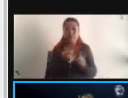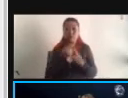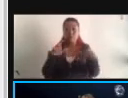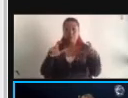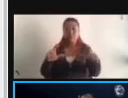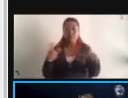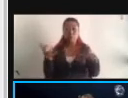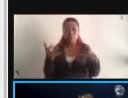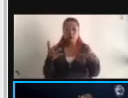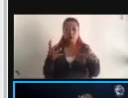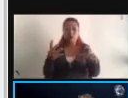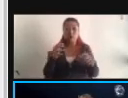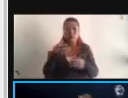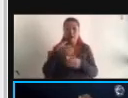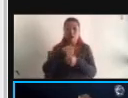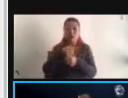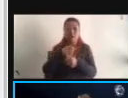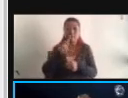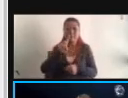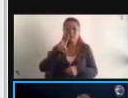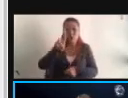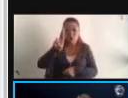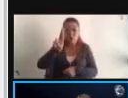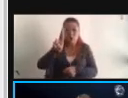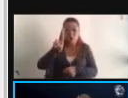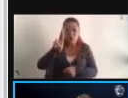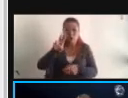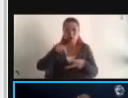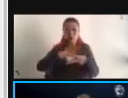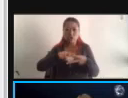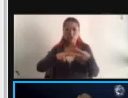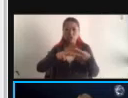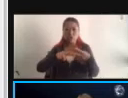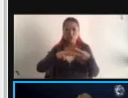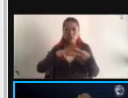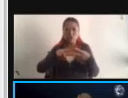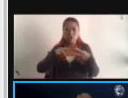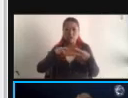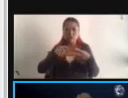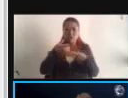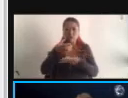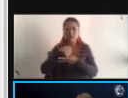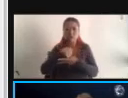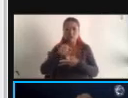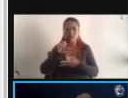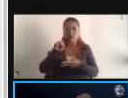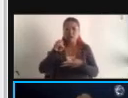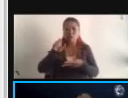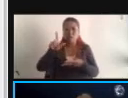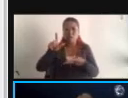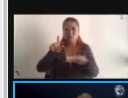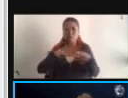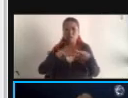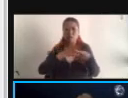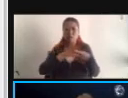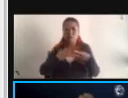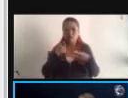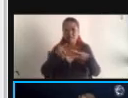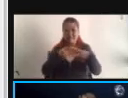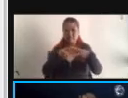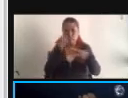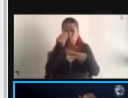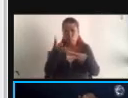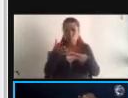an acronym DR and an abbreviation SOL, which actually told it that the display was